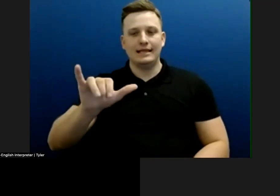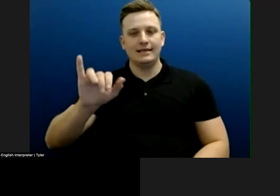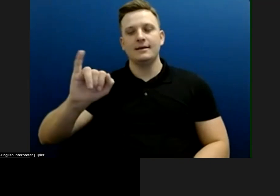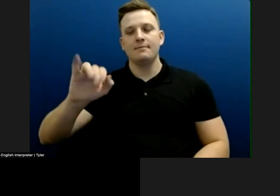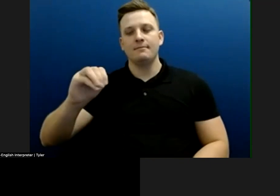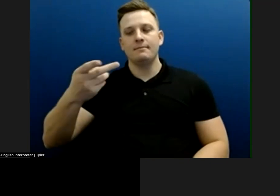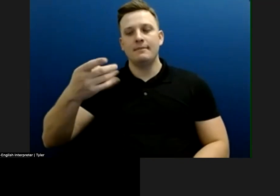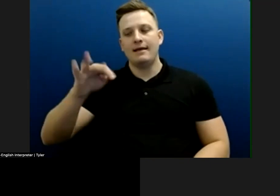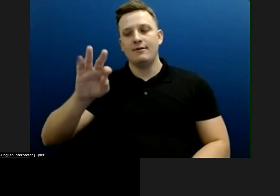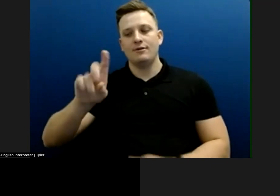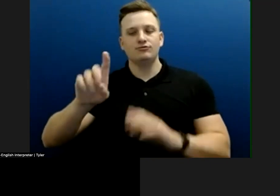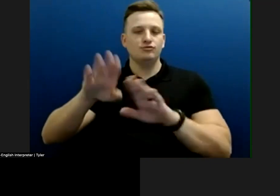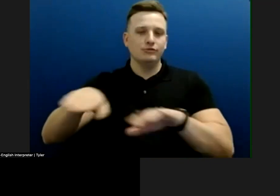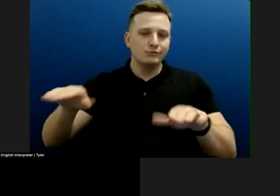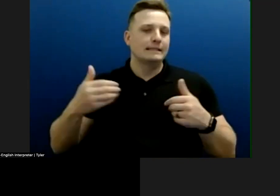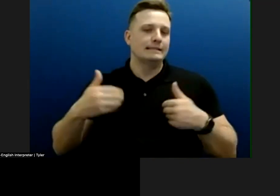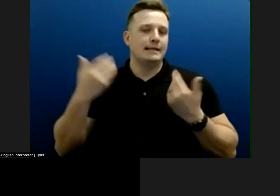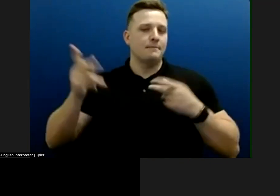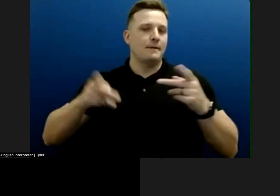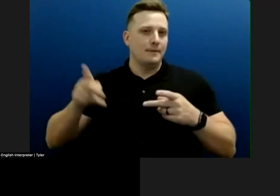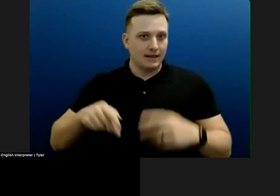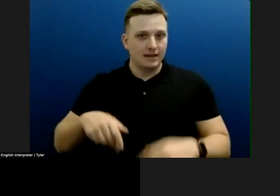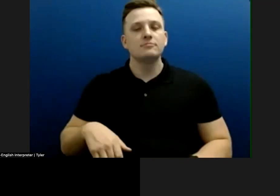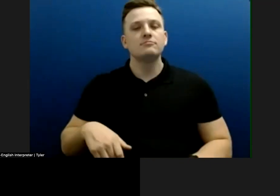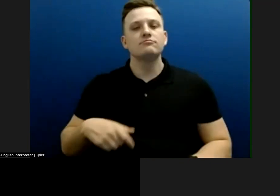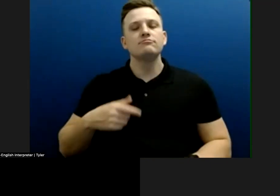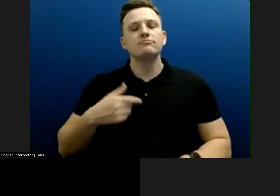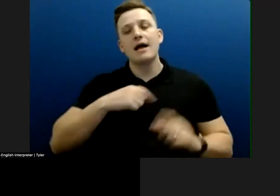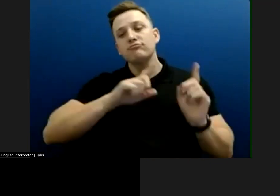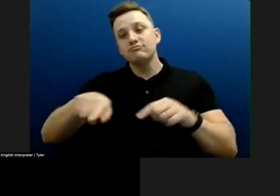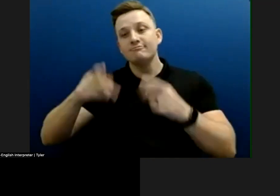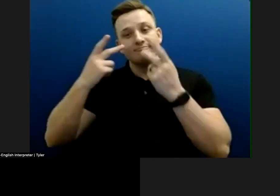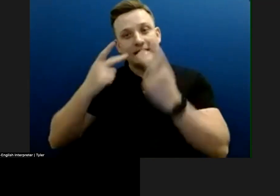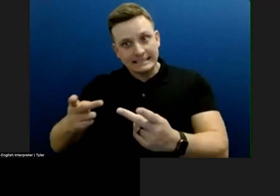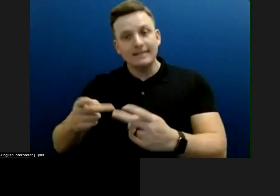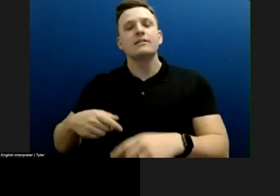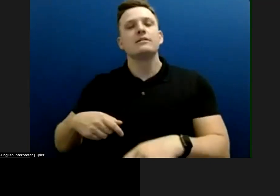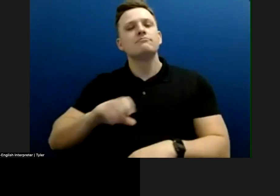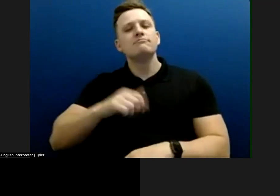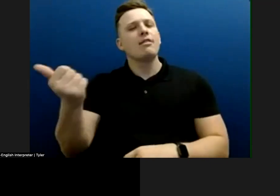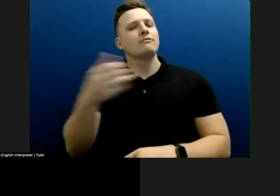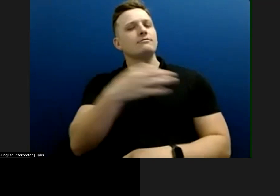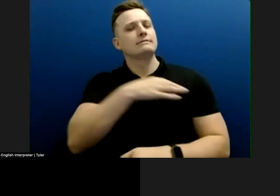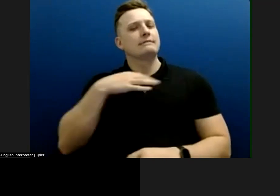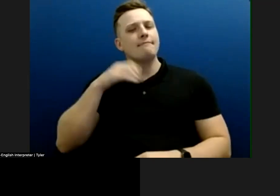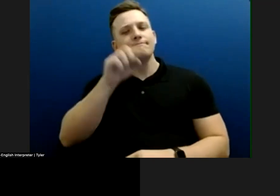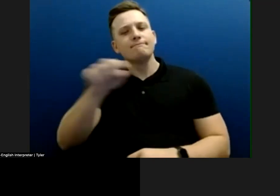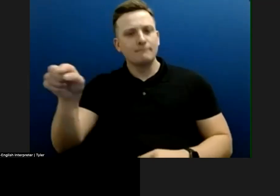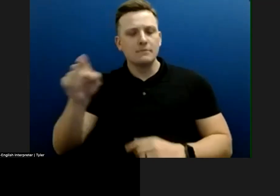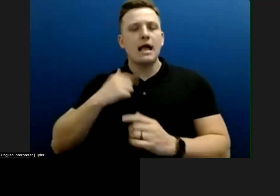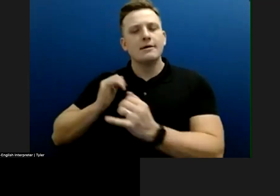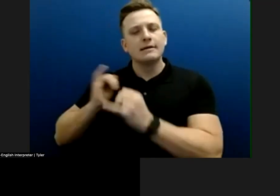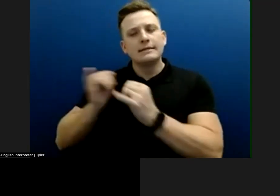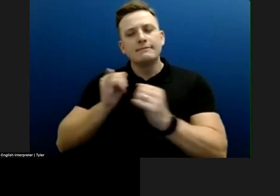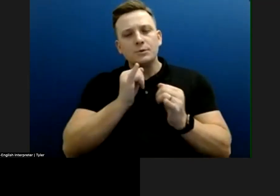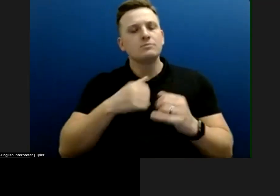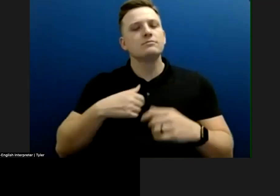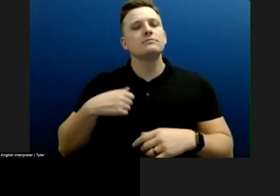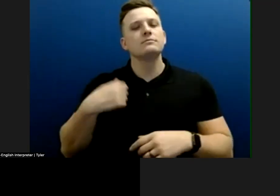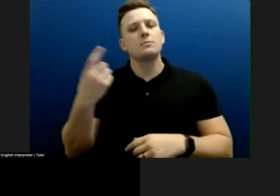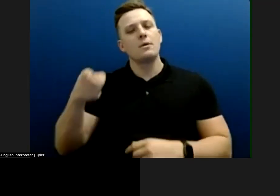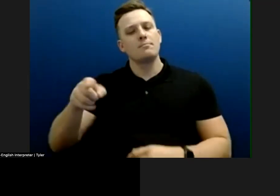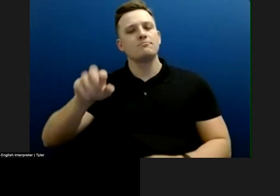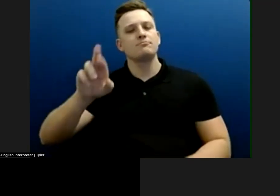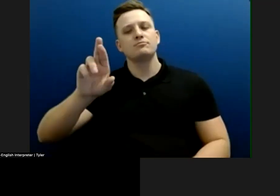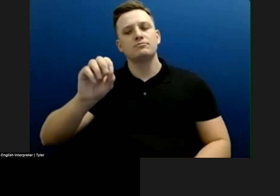people. And I did an interview with some colleagues there, including Robbie Bleha, who I think has been one of the presenters